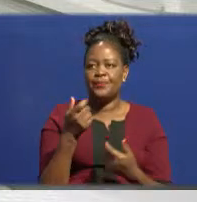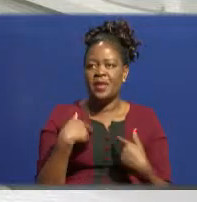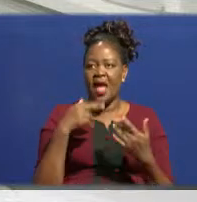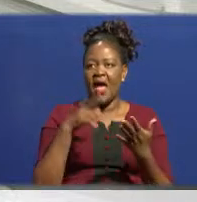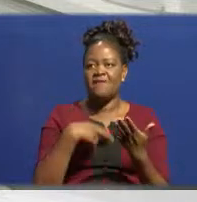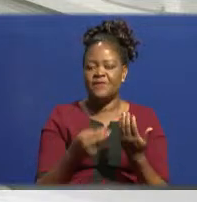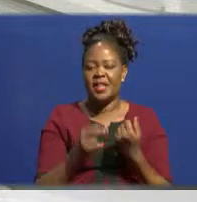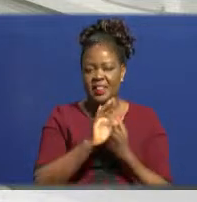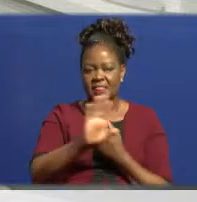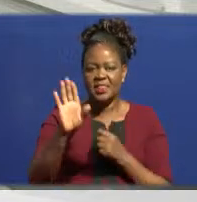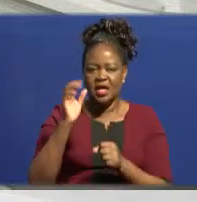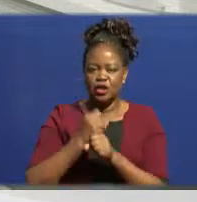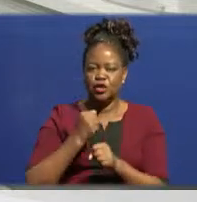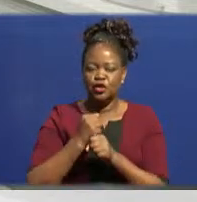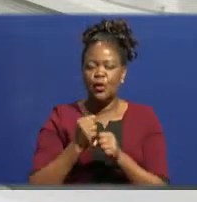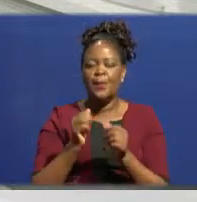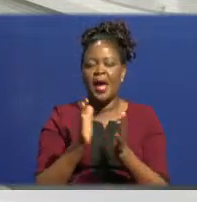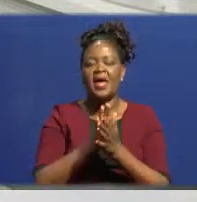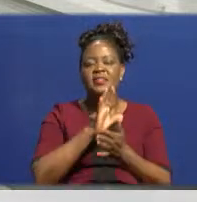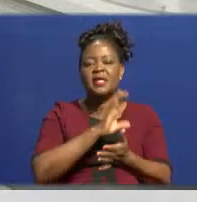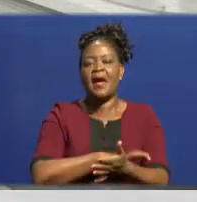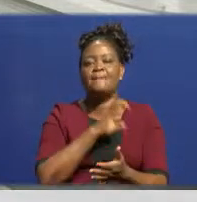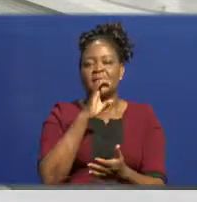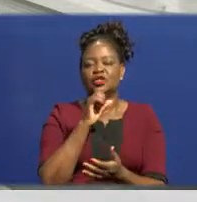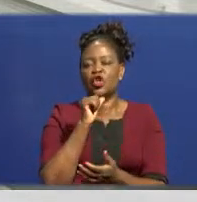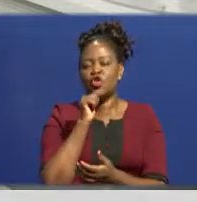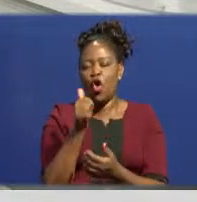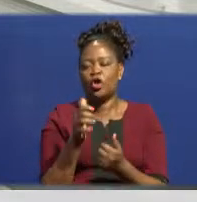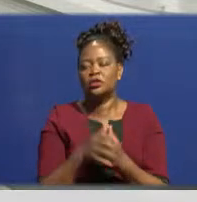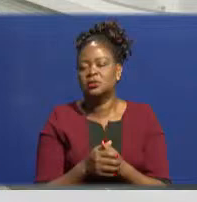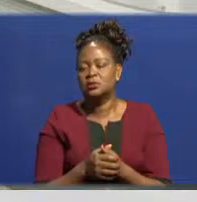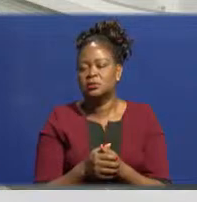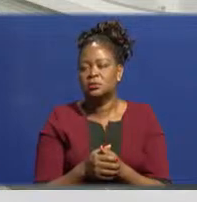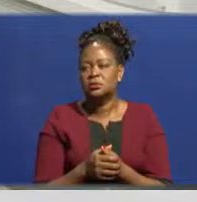failed in their job and their capacity is not